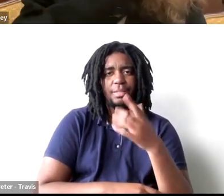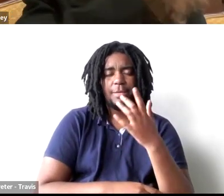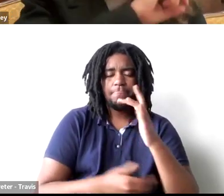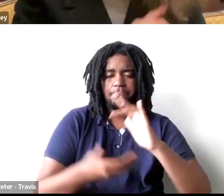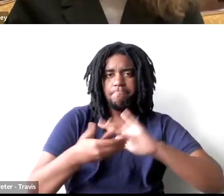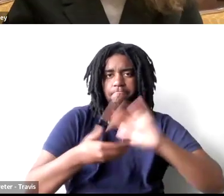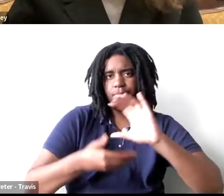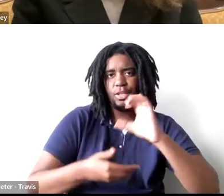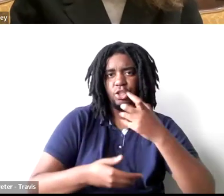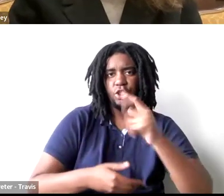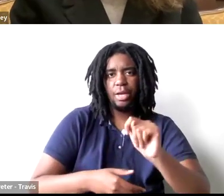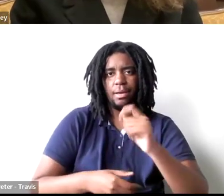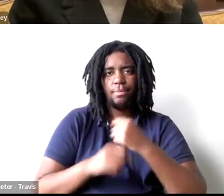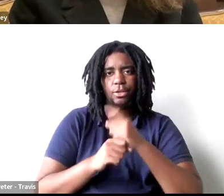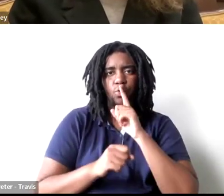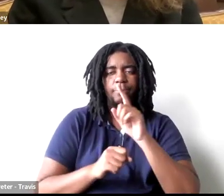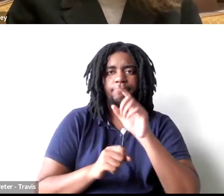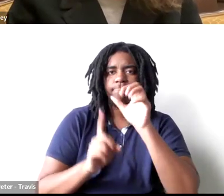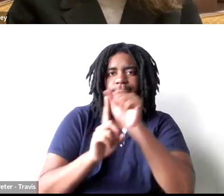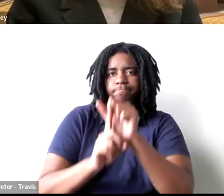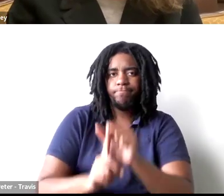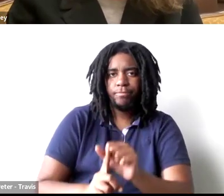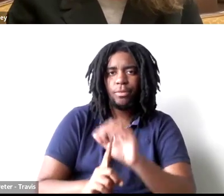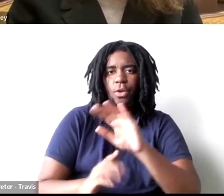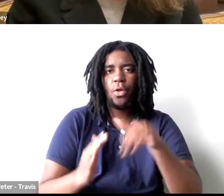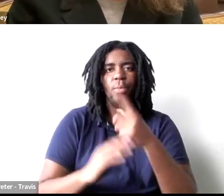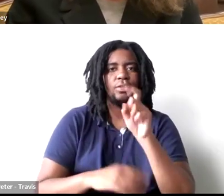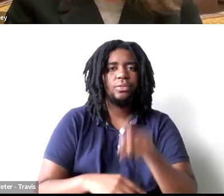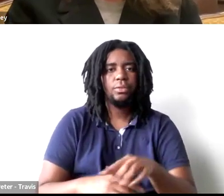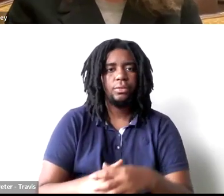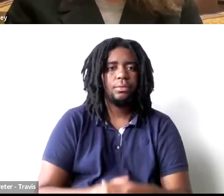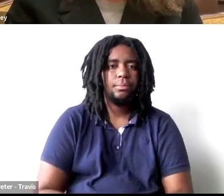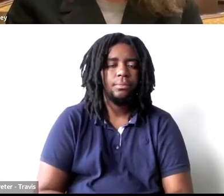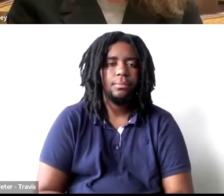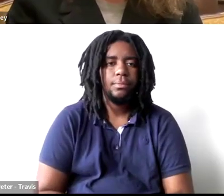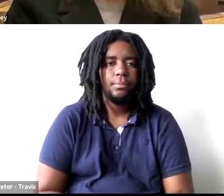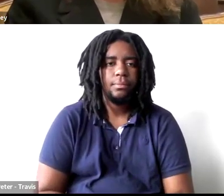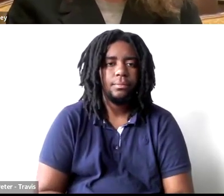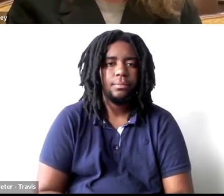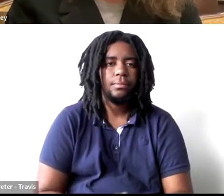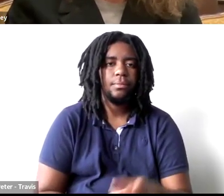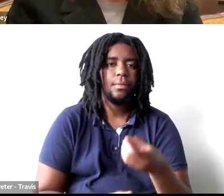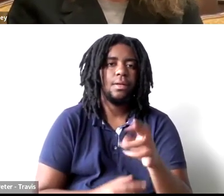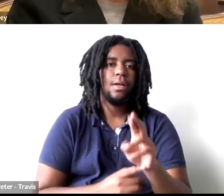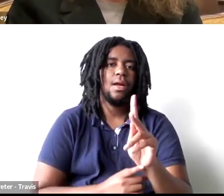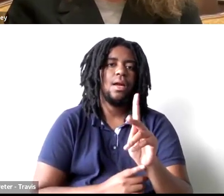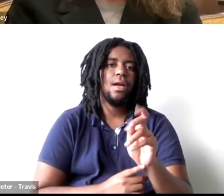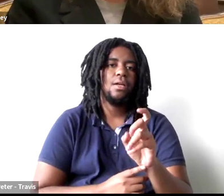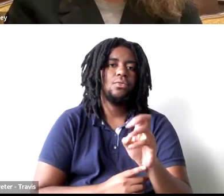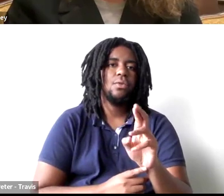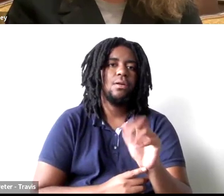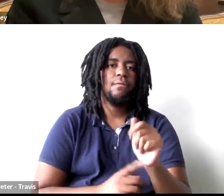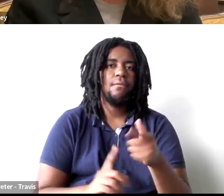and try to grab them. Go And ahead, Lauren. So Kedra is actually from Winterthur. So